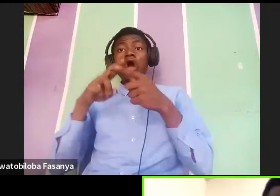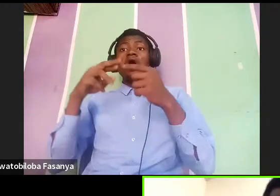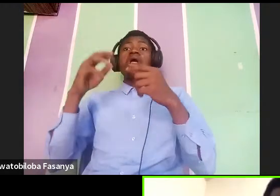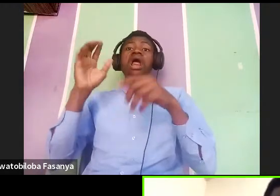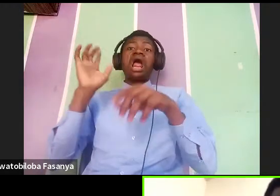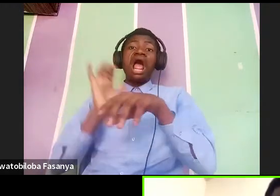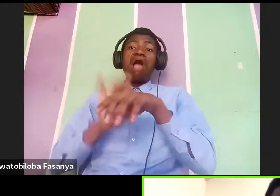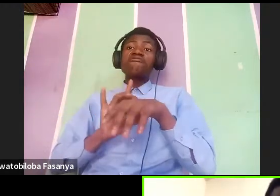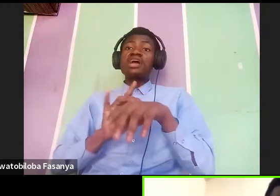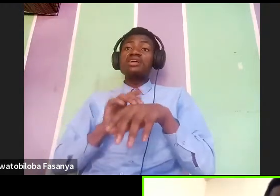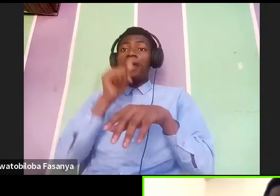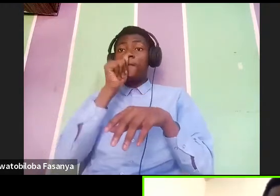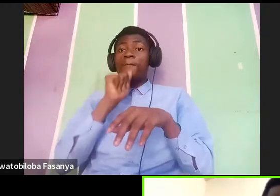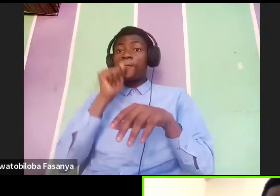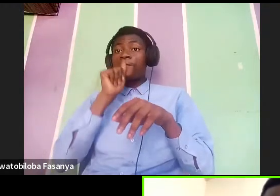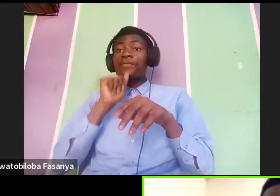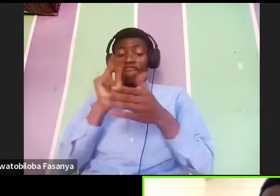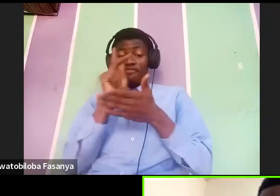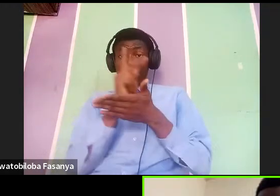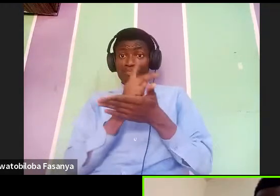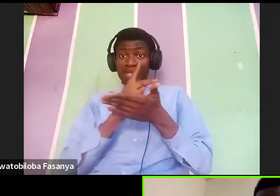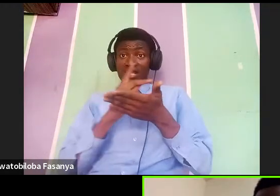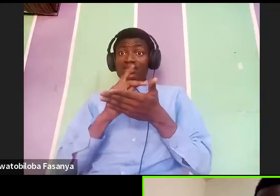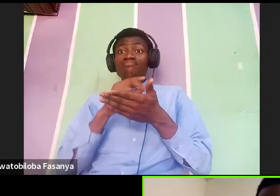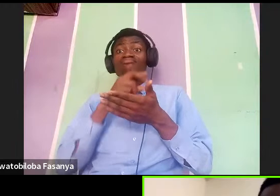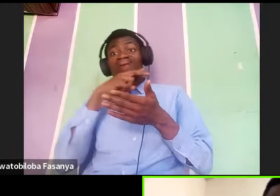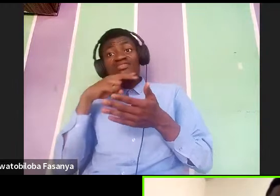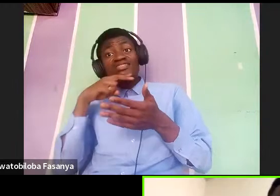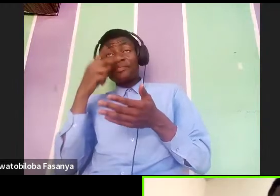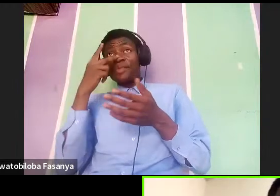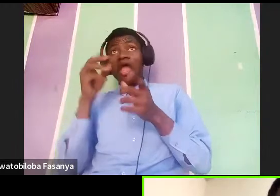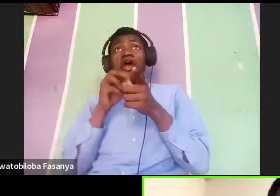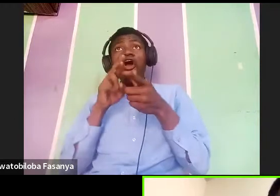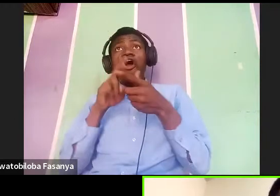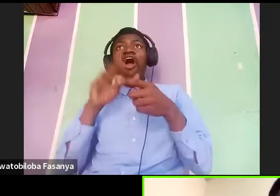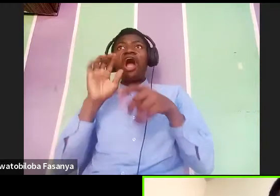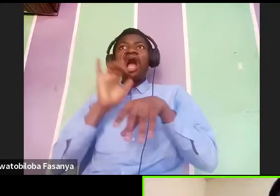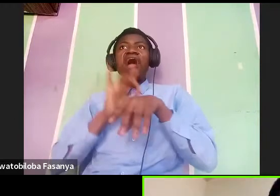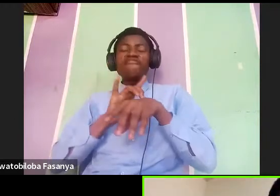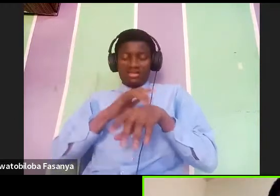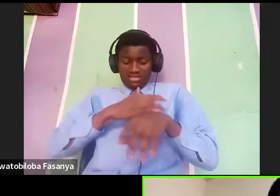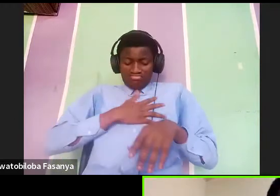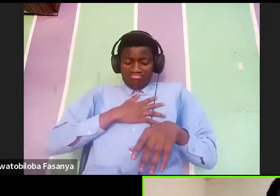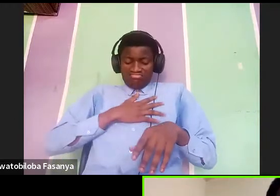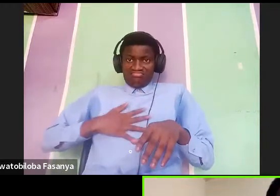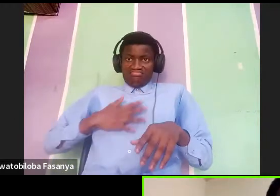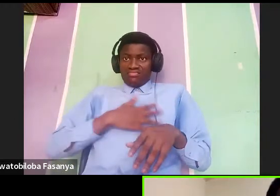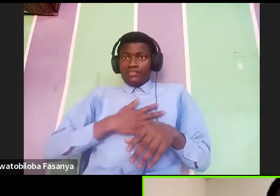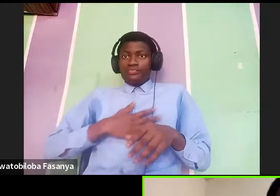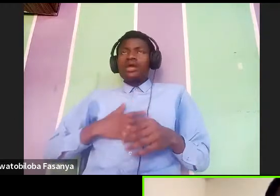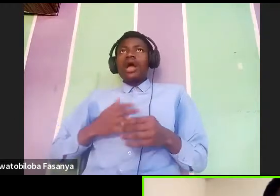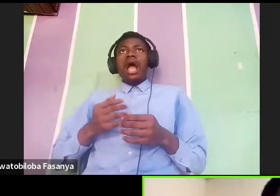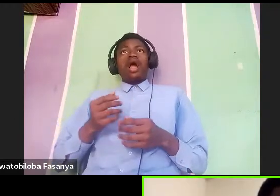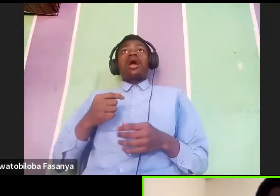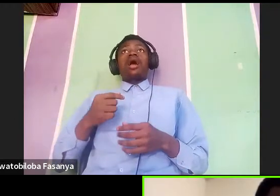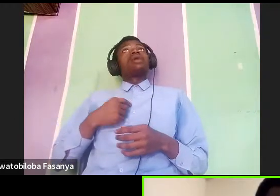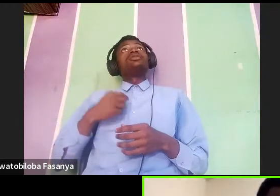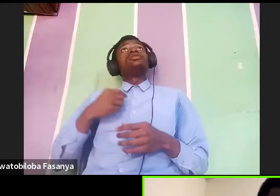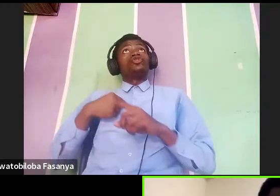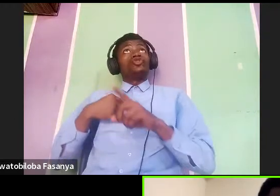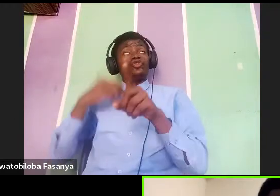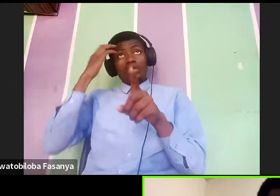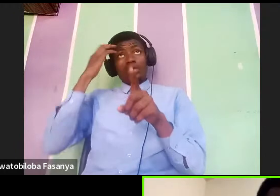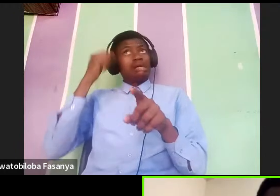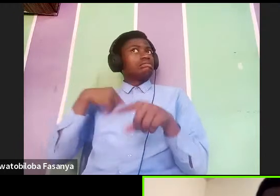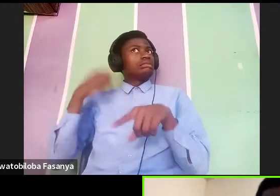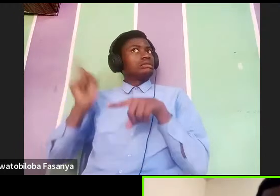even the chest, those are very key areas that would say this may not be something I can handle on my own, and I'll need to probably